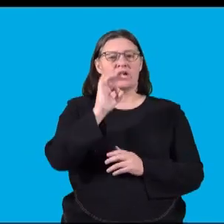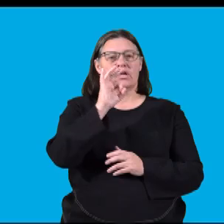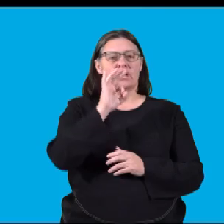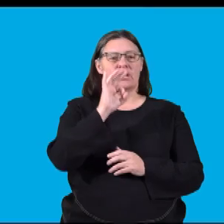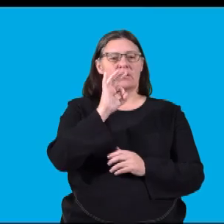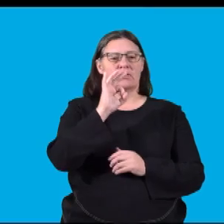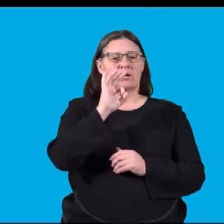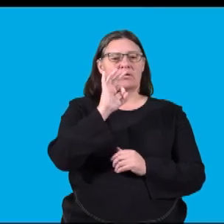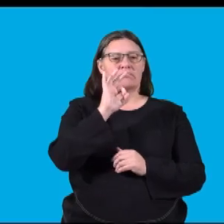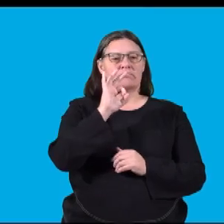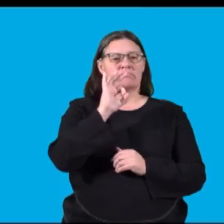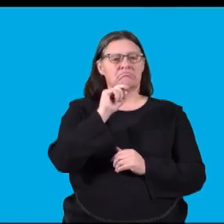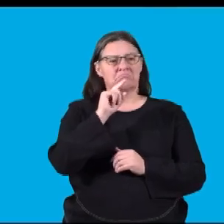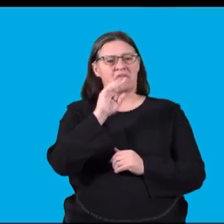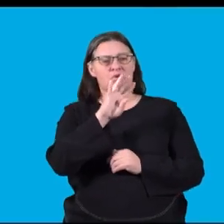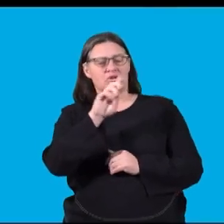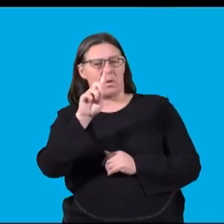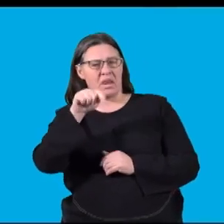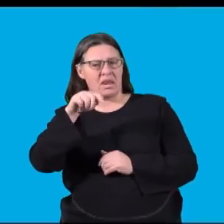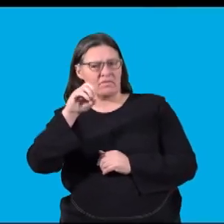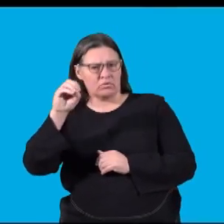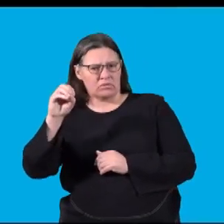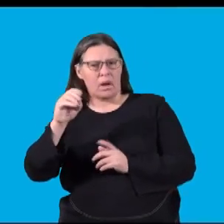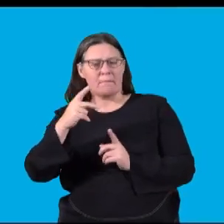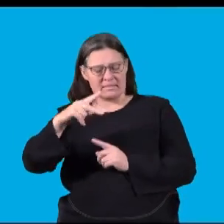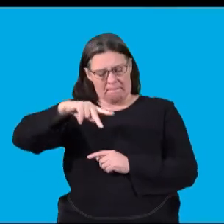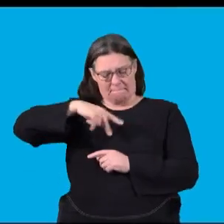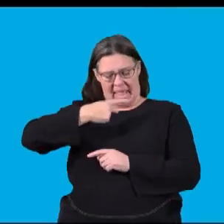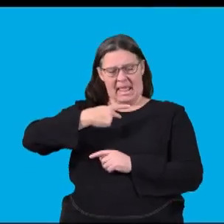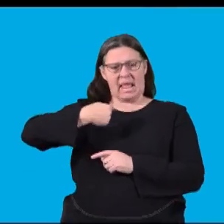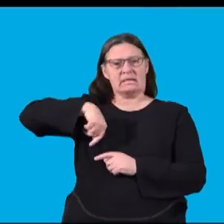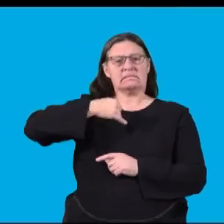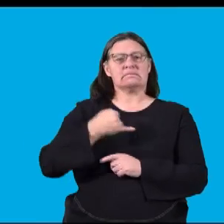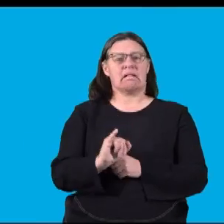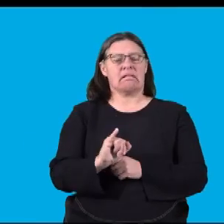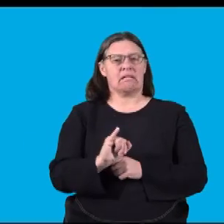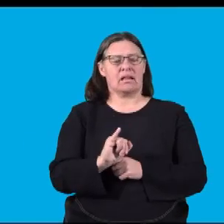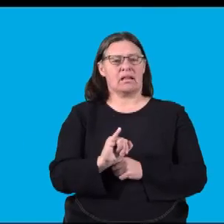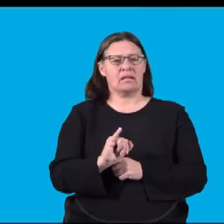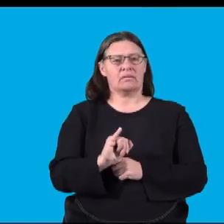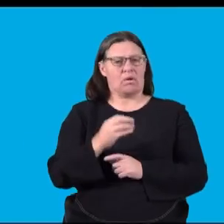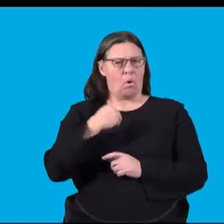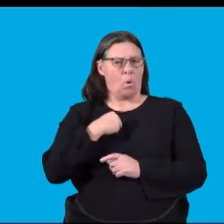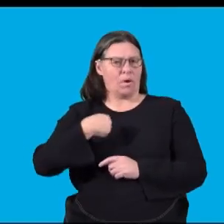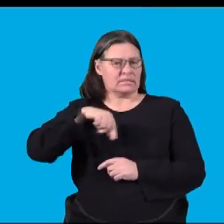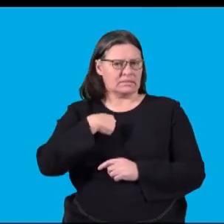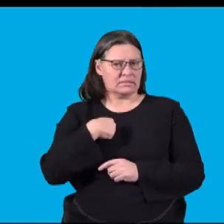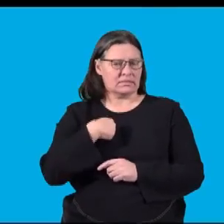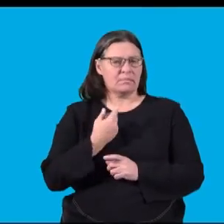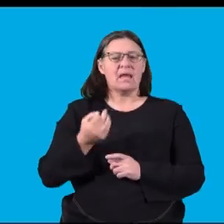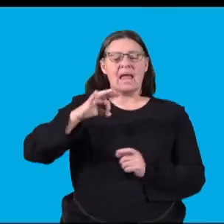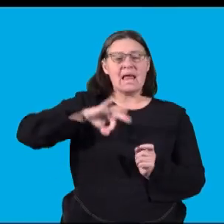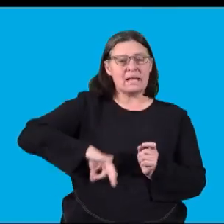is owed to the business. So the key word here is owed. That means there